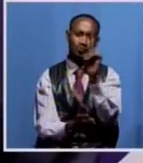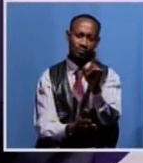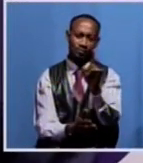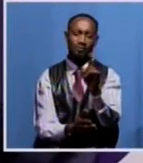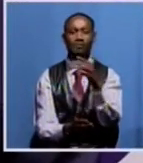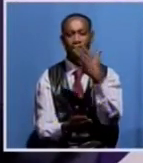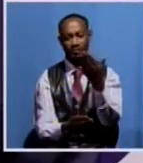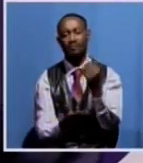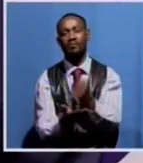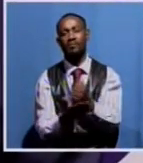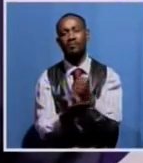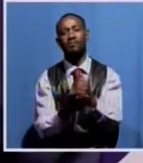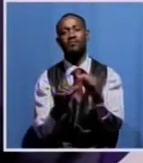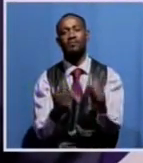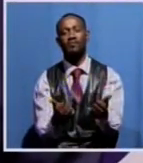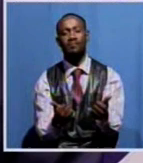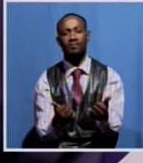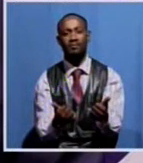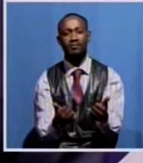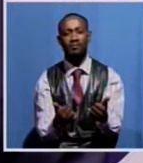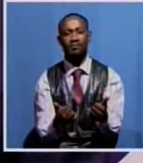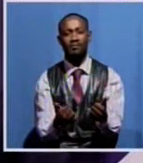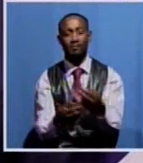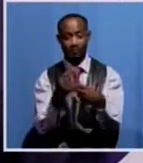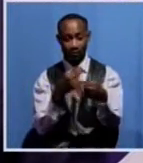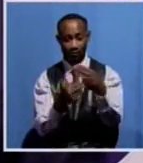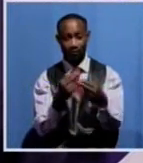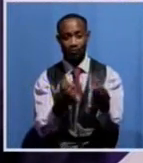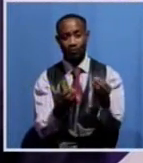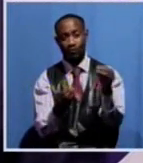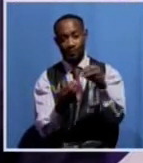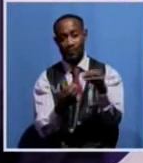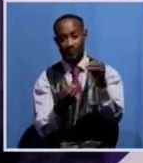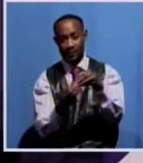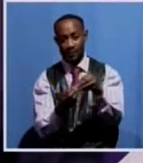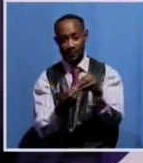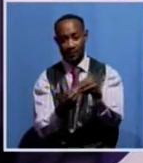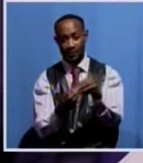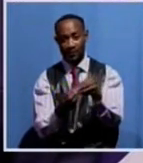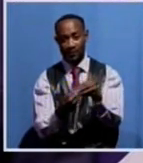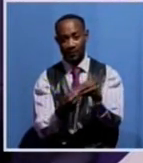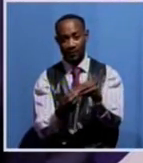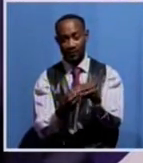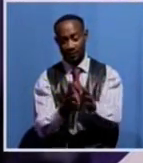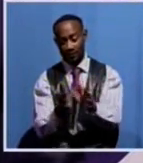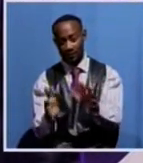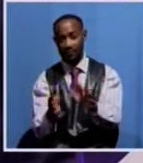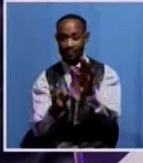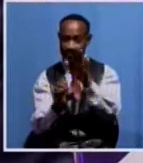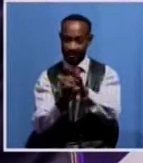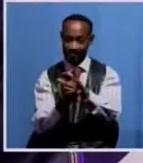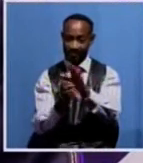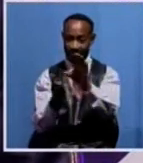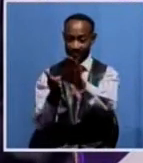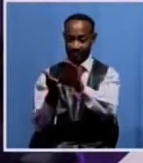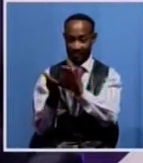helpful, because what it will do is to create additional space for us. So if I take, for example, a loan which is supposed